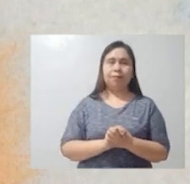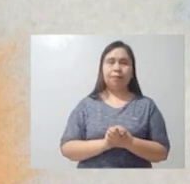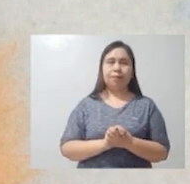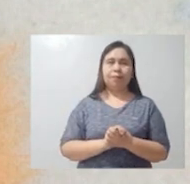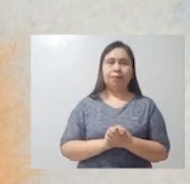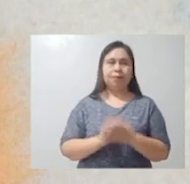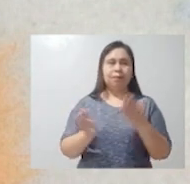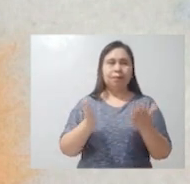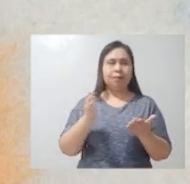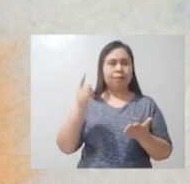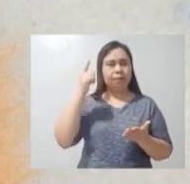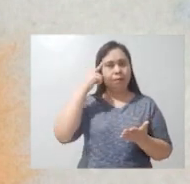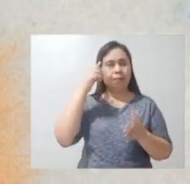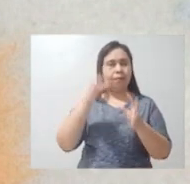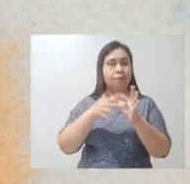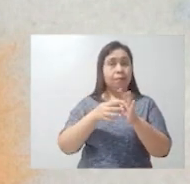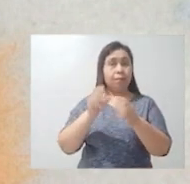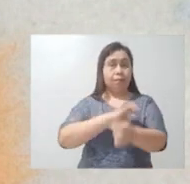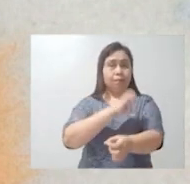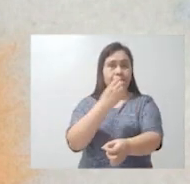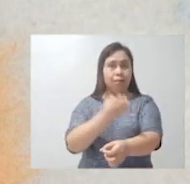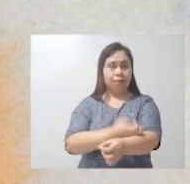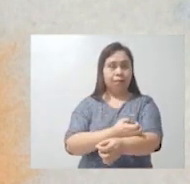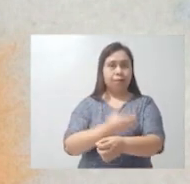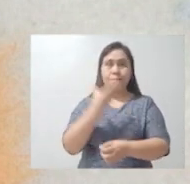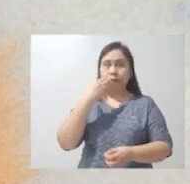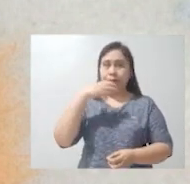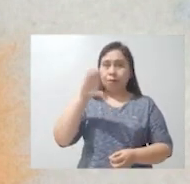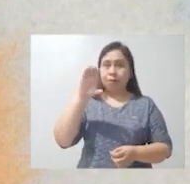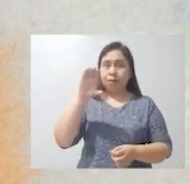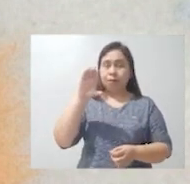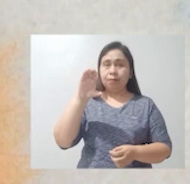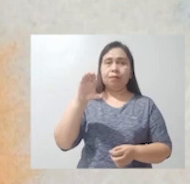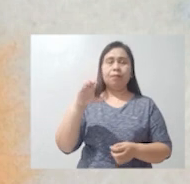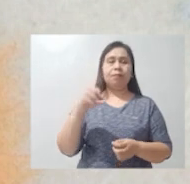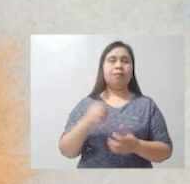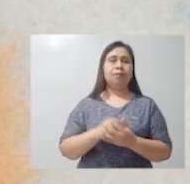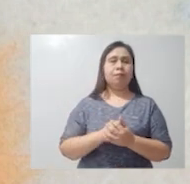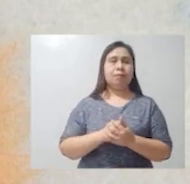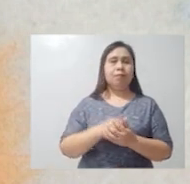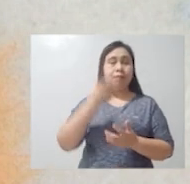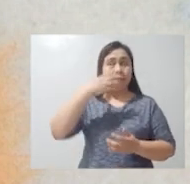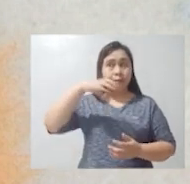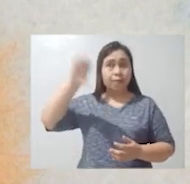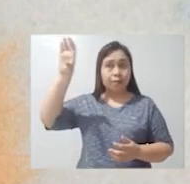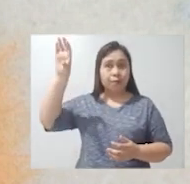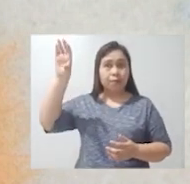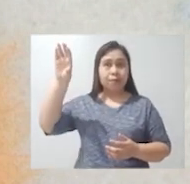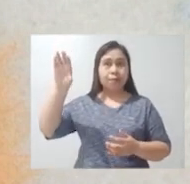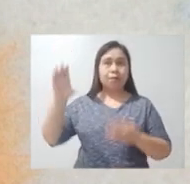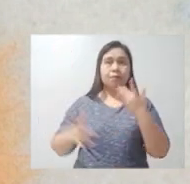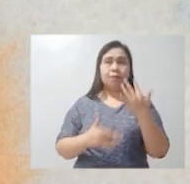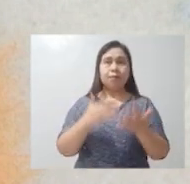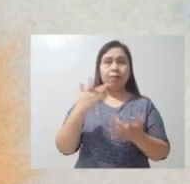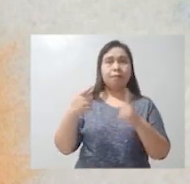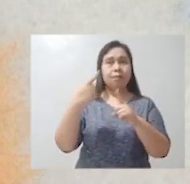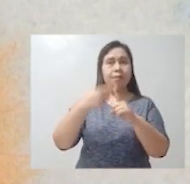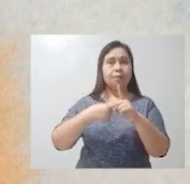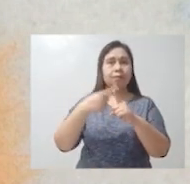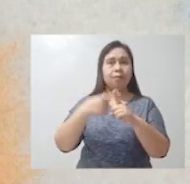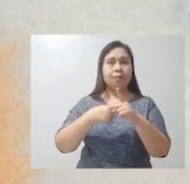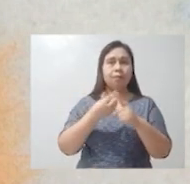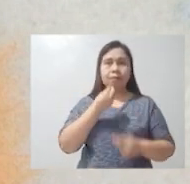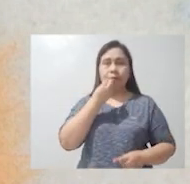You might think of energy, hot or hotness, sun, engines, fire, temperature,